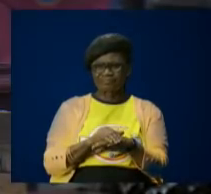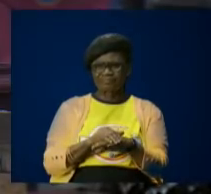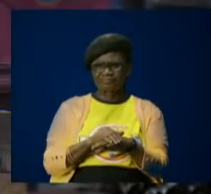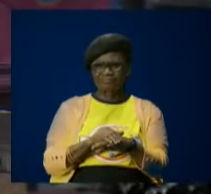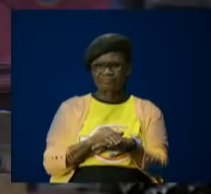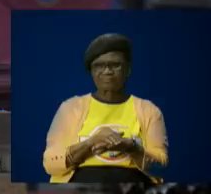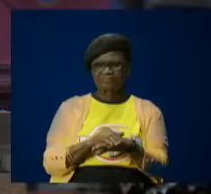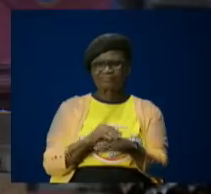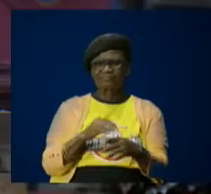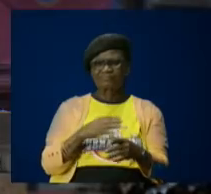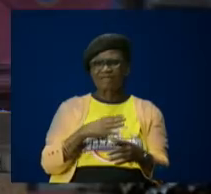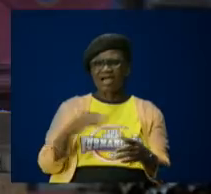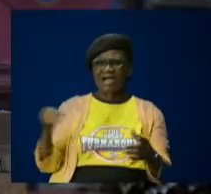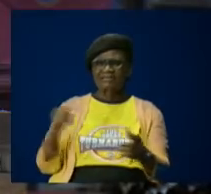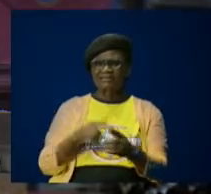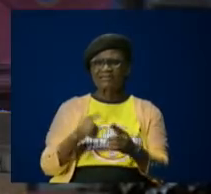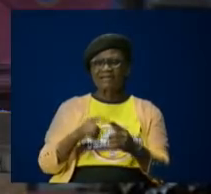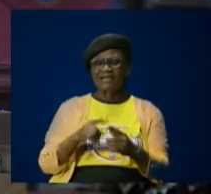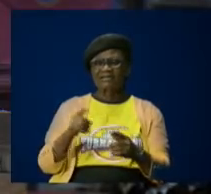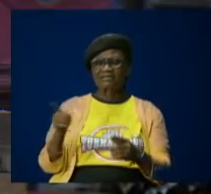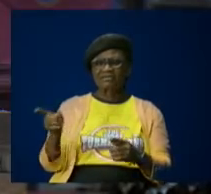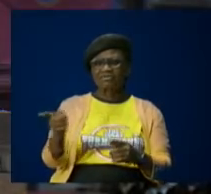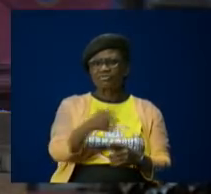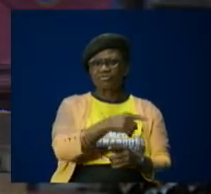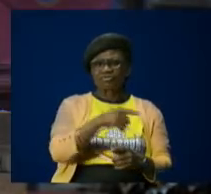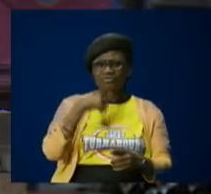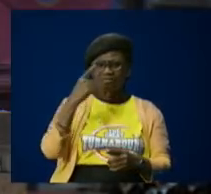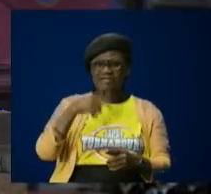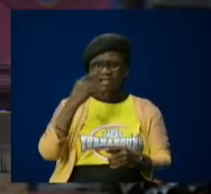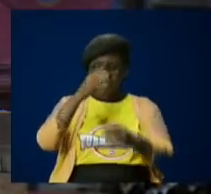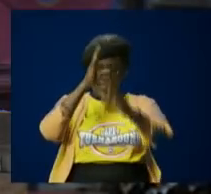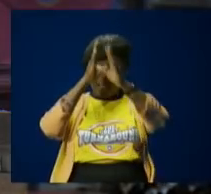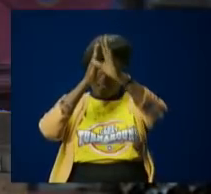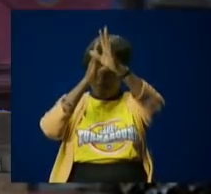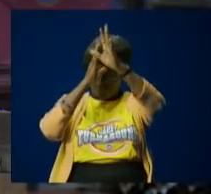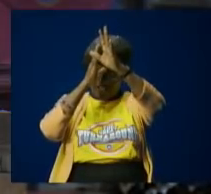And then you say, Father,